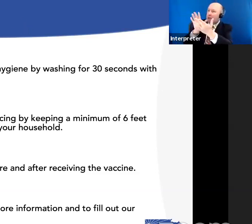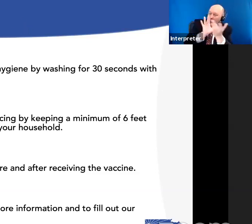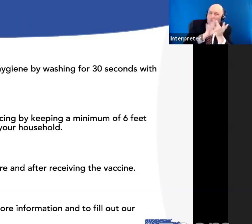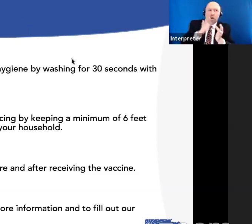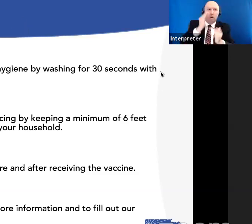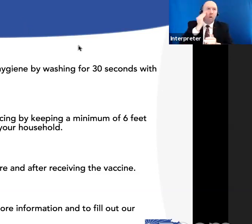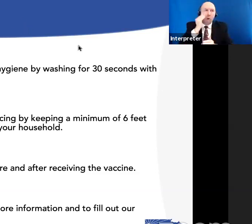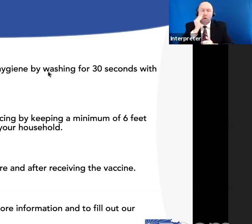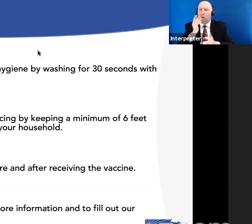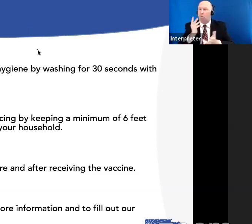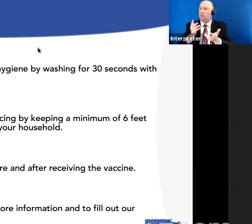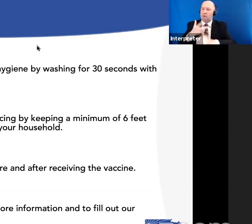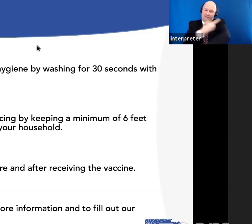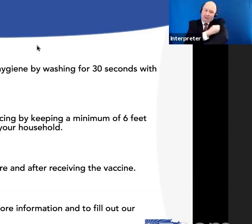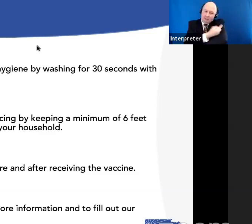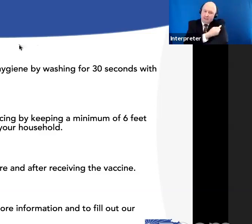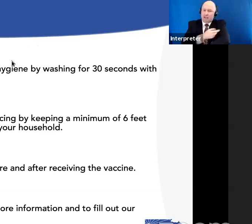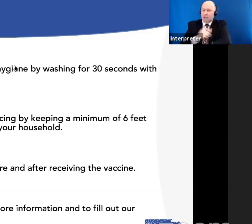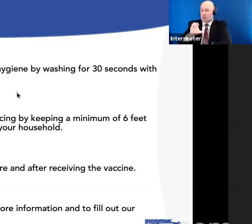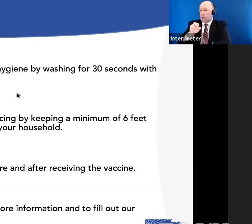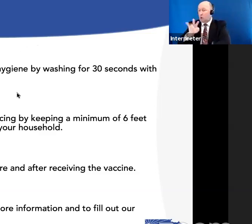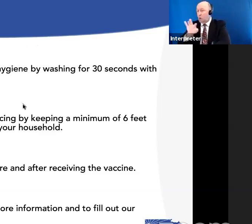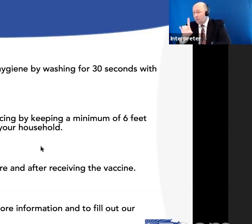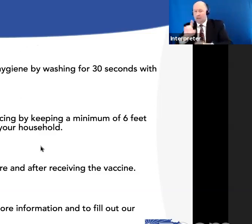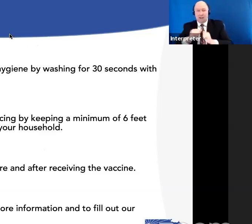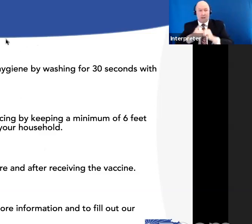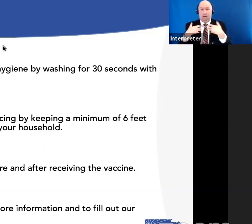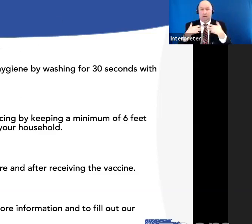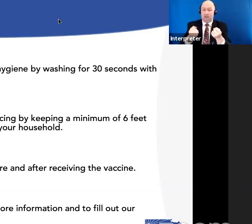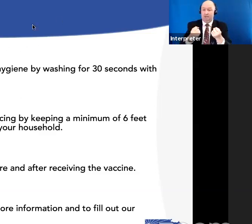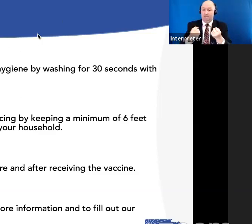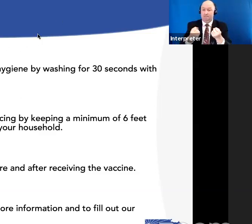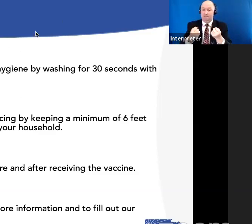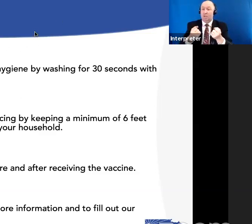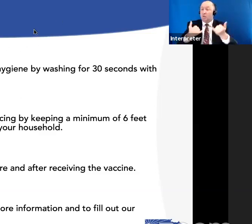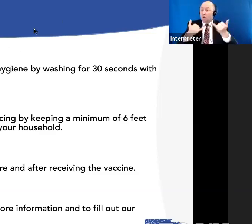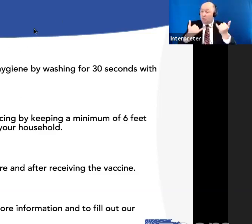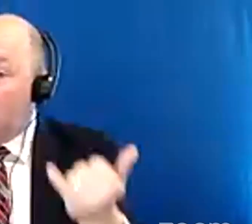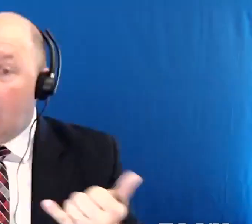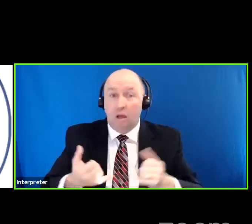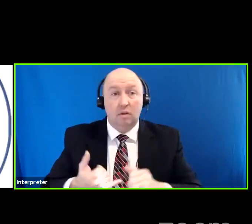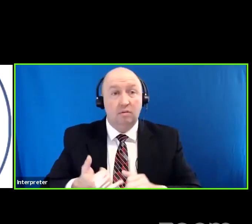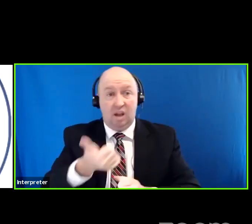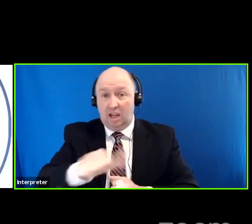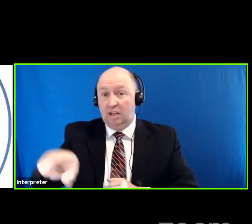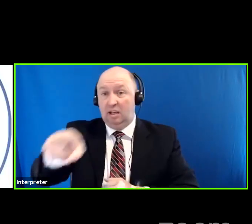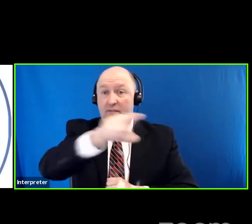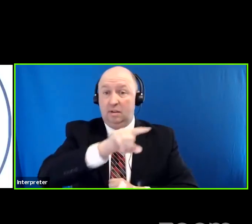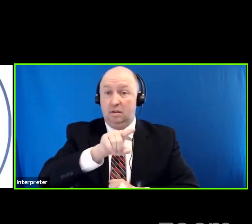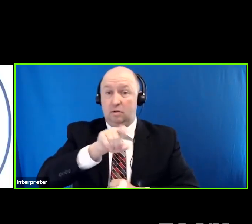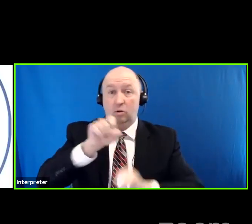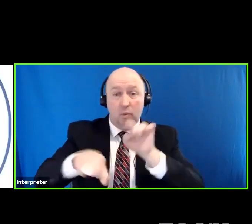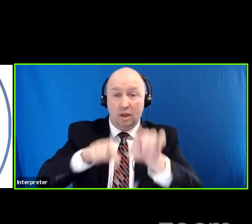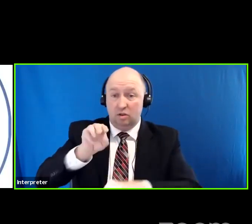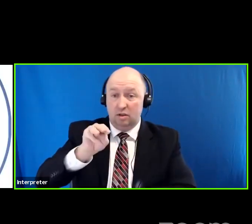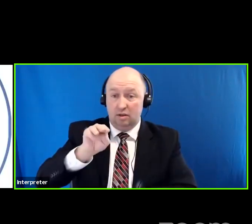and how to stay healthy. So with that said, I'd like to open it up for questions to the media.